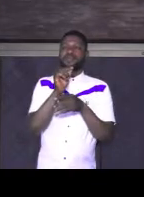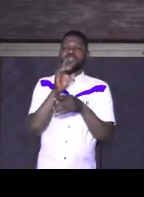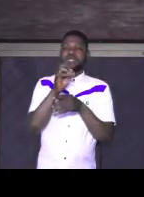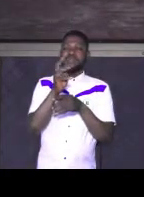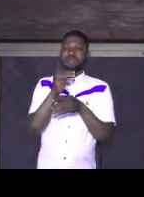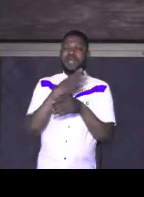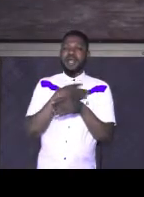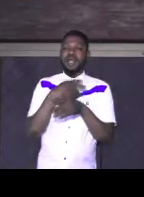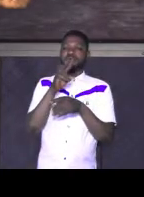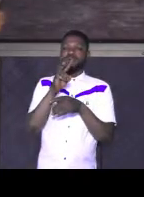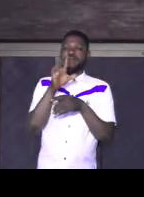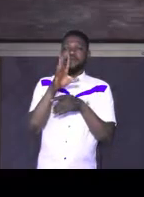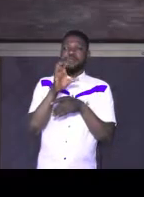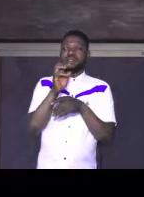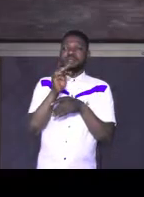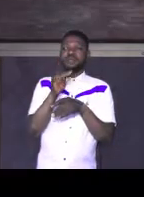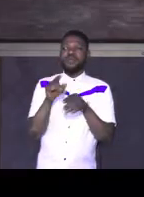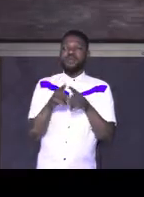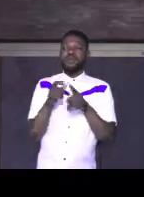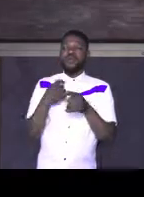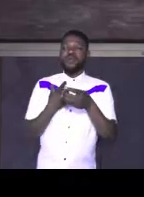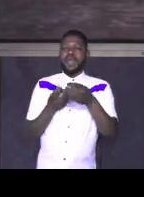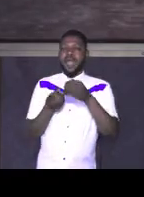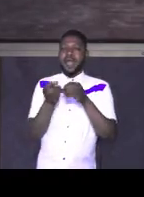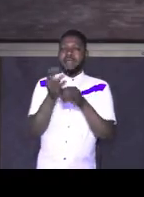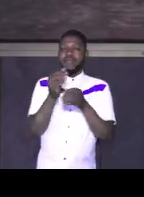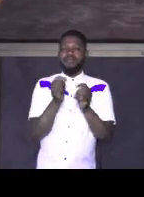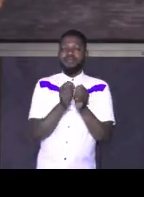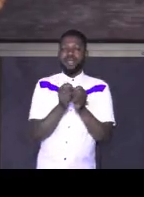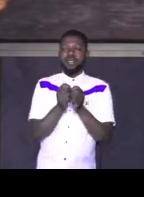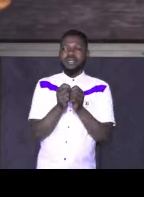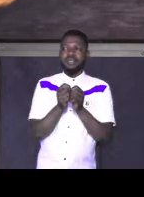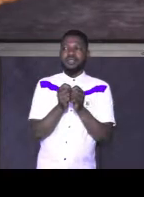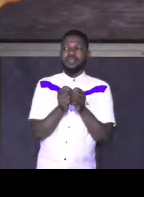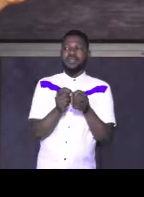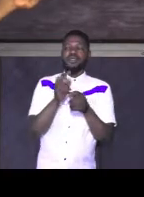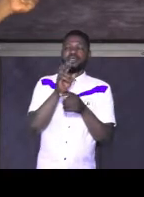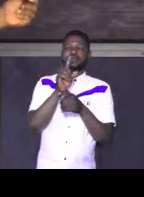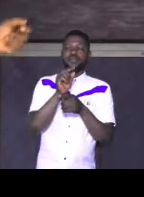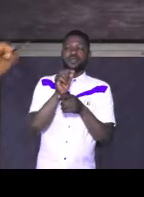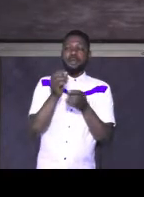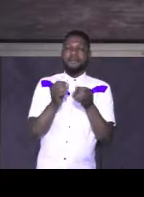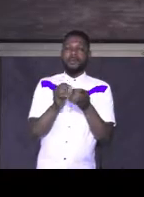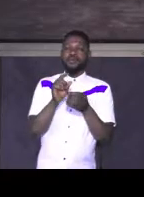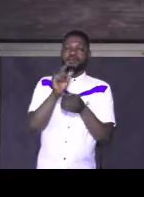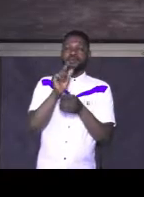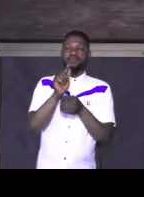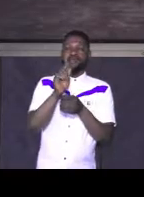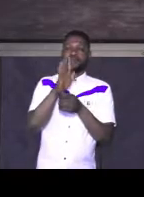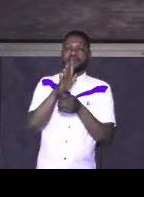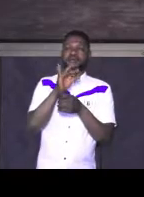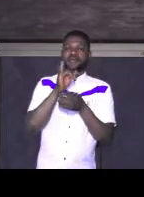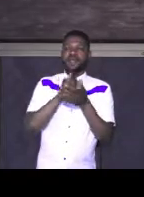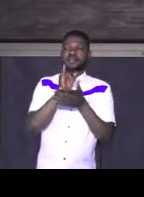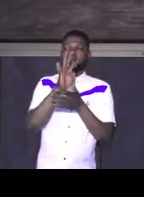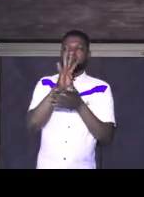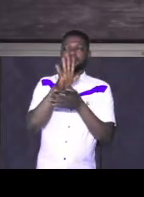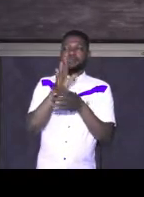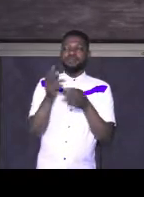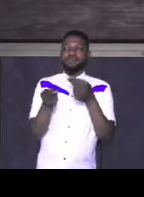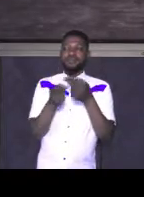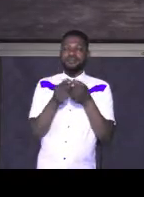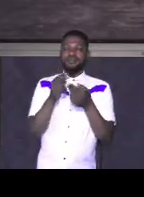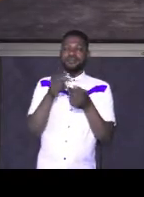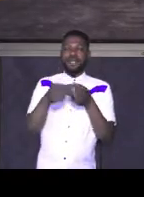sides are 20 centimeter and 25 centimeters. So we add them together, 20 plus 25, that is 45.